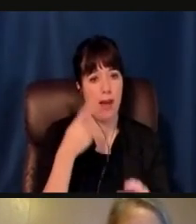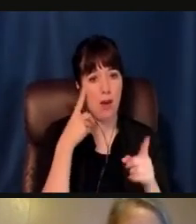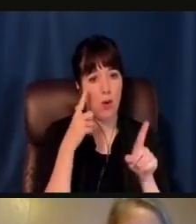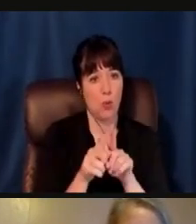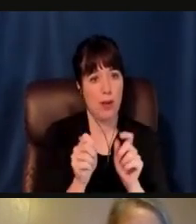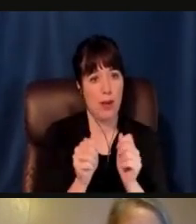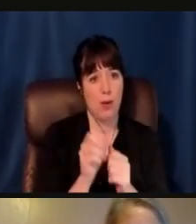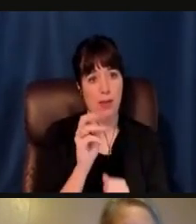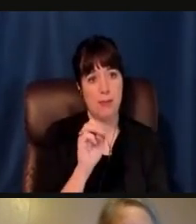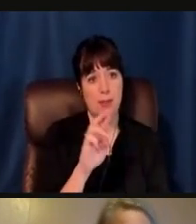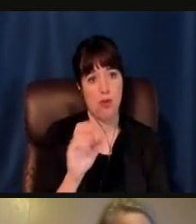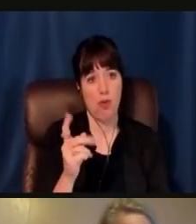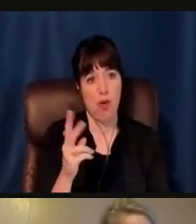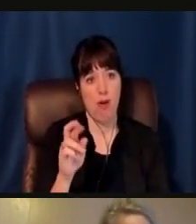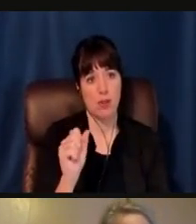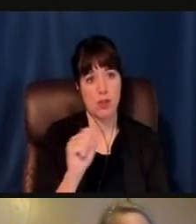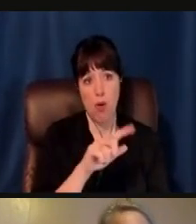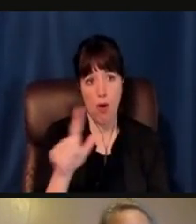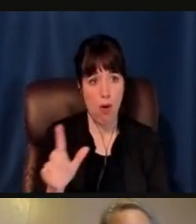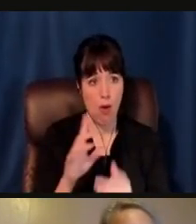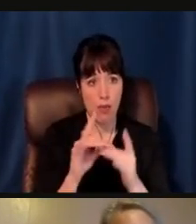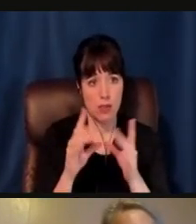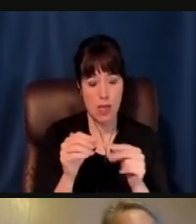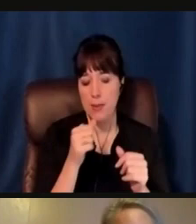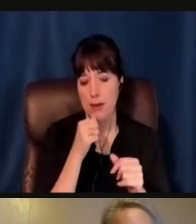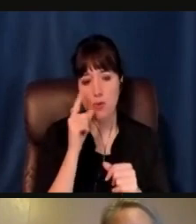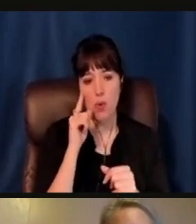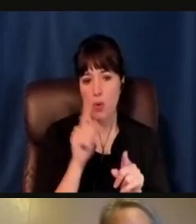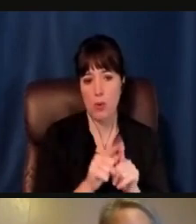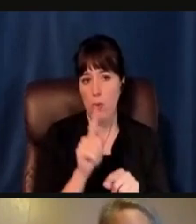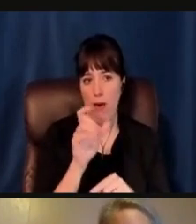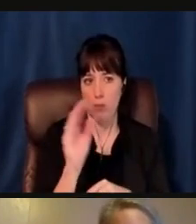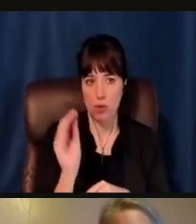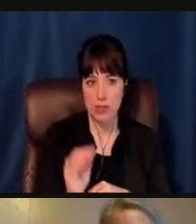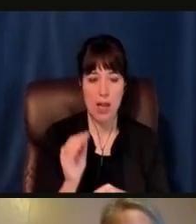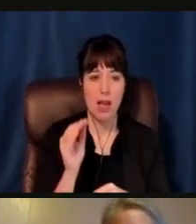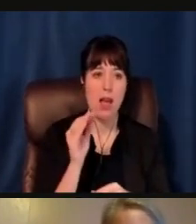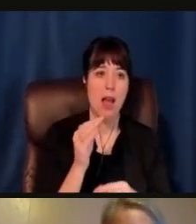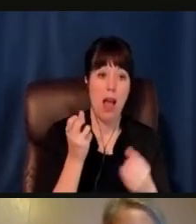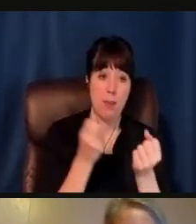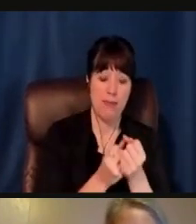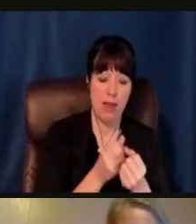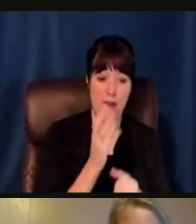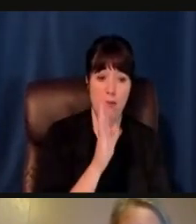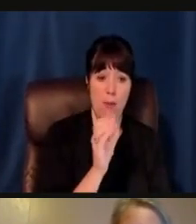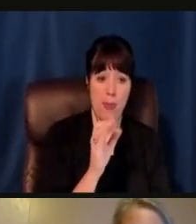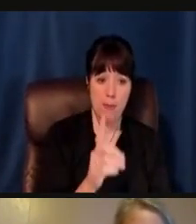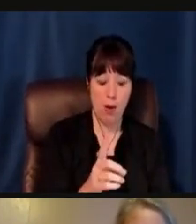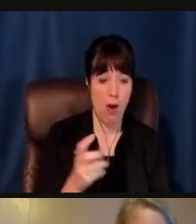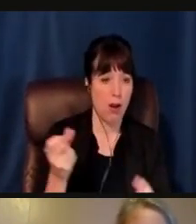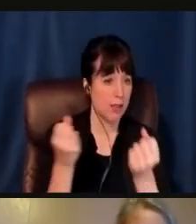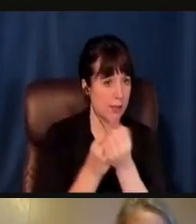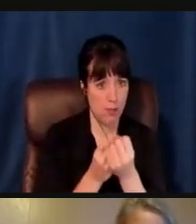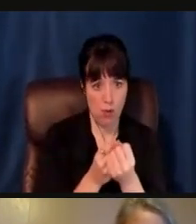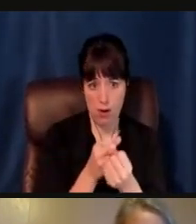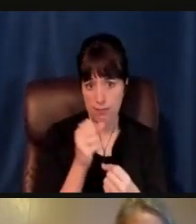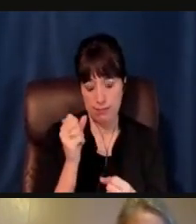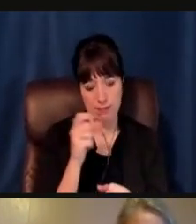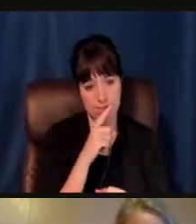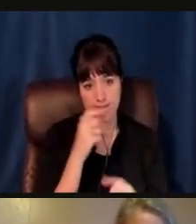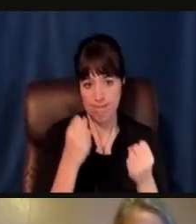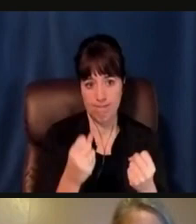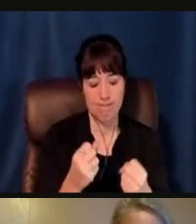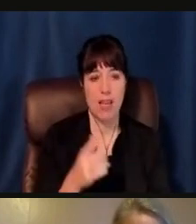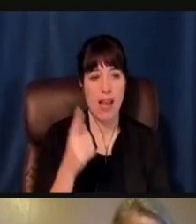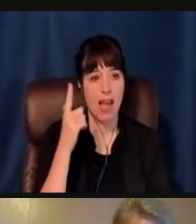Carver's, you know, all of the statements. I certainly don't agree with them 100%. I'm in favor of the bond. I support it emphatically. I think that